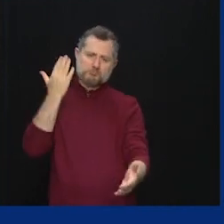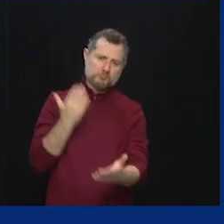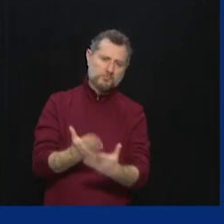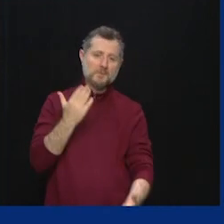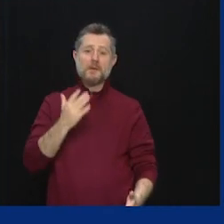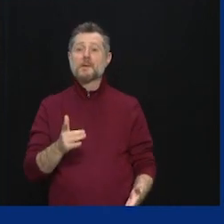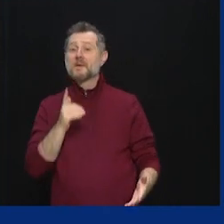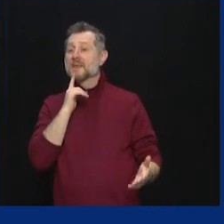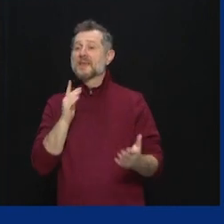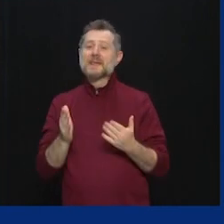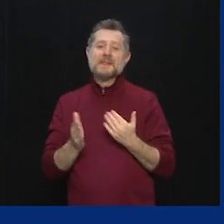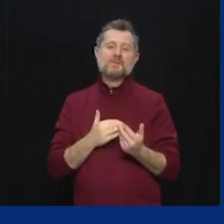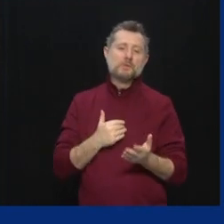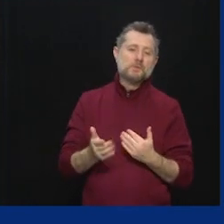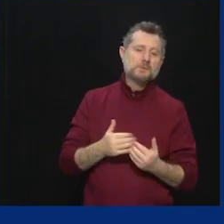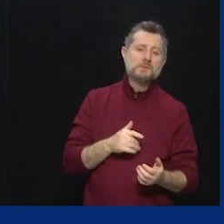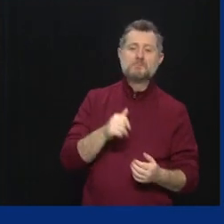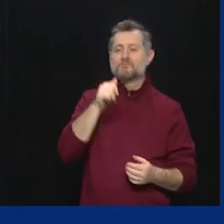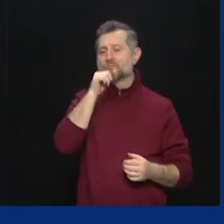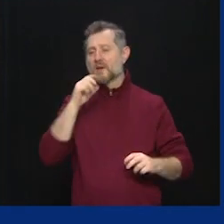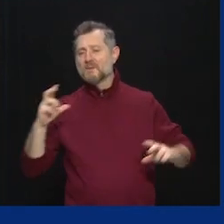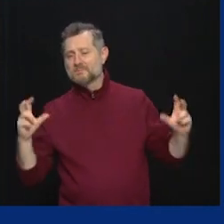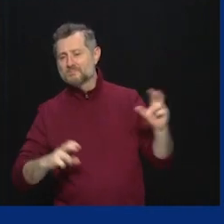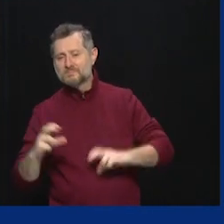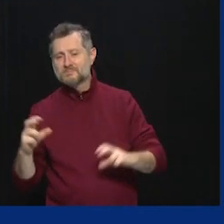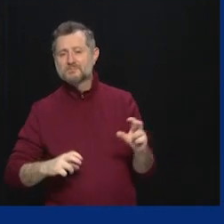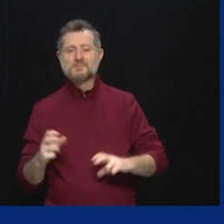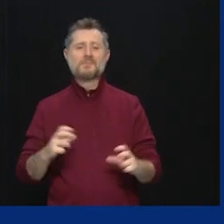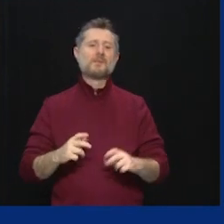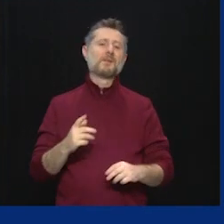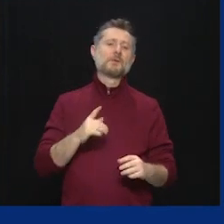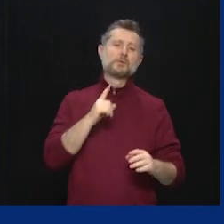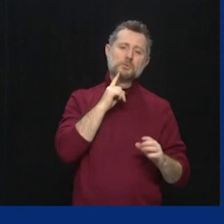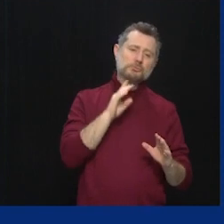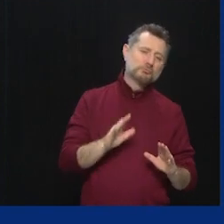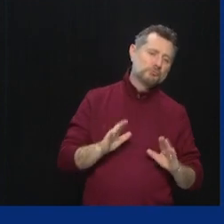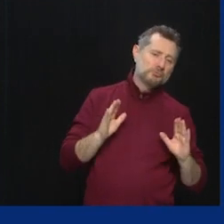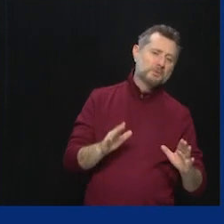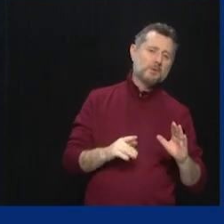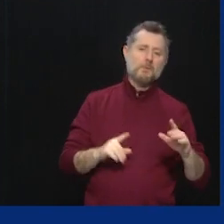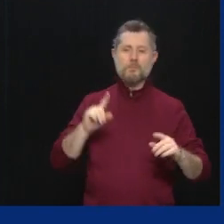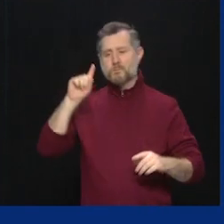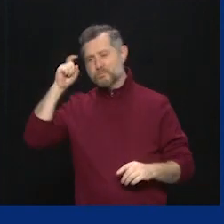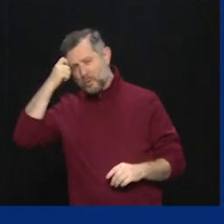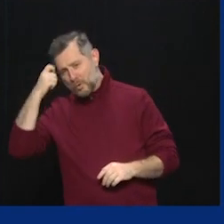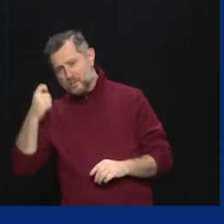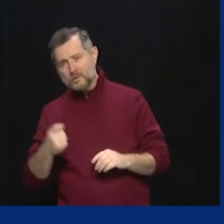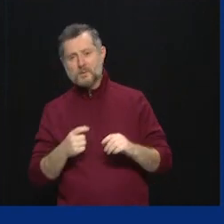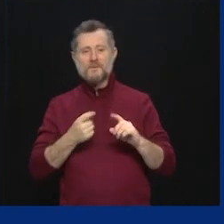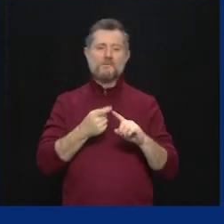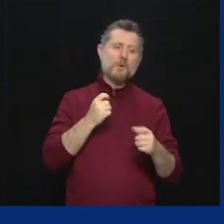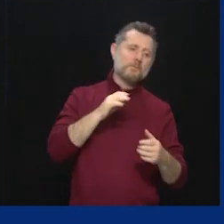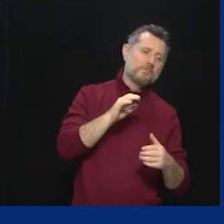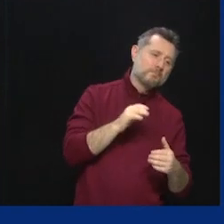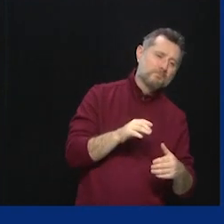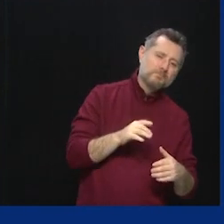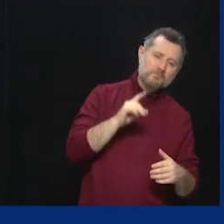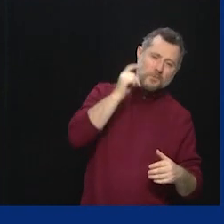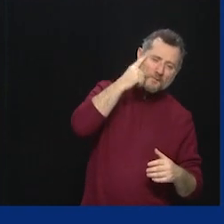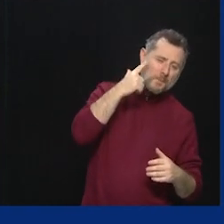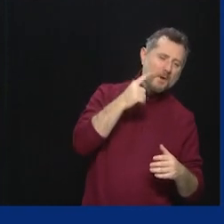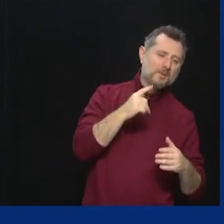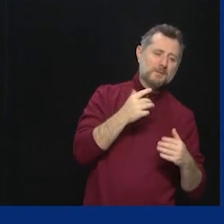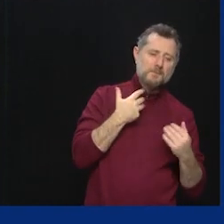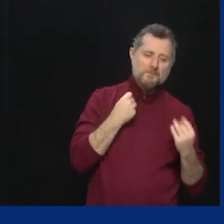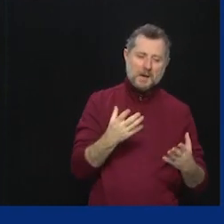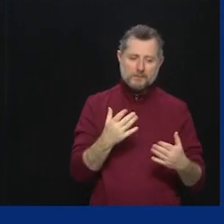privately funded, to a great public-private partnership, because there were tons of moving pieces, any one of which